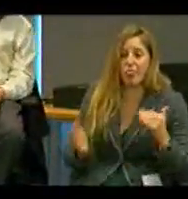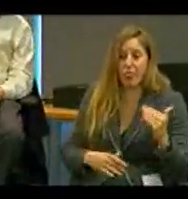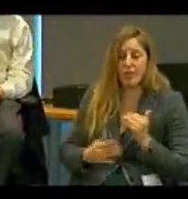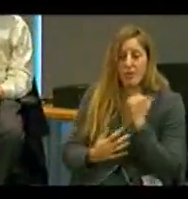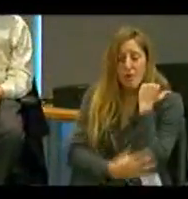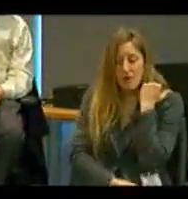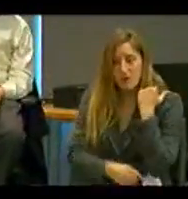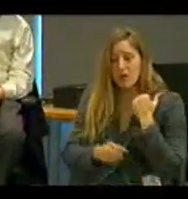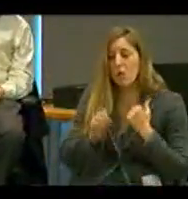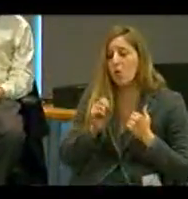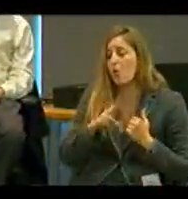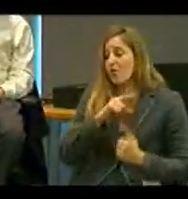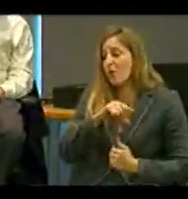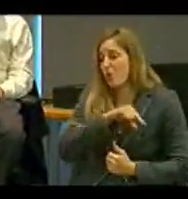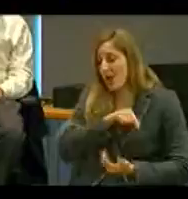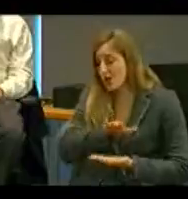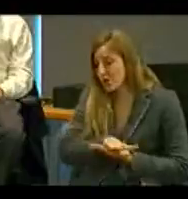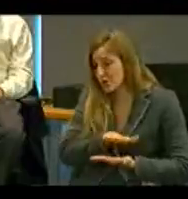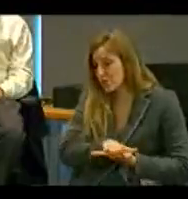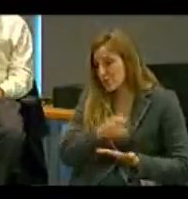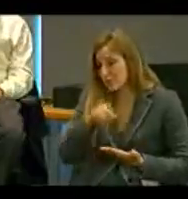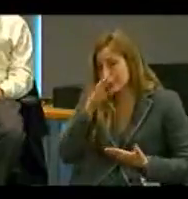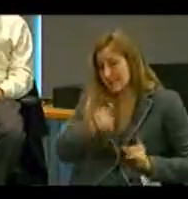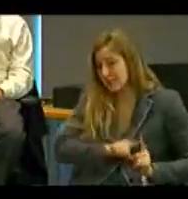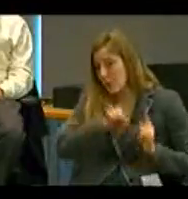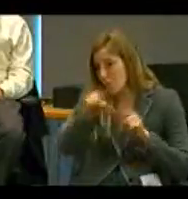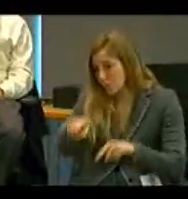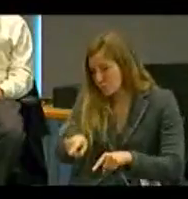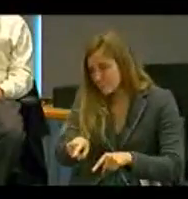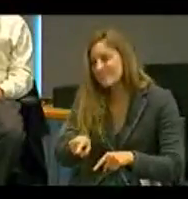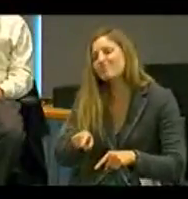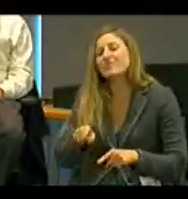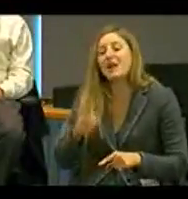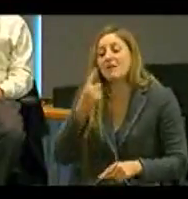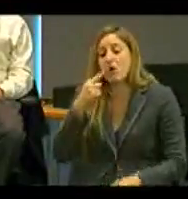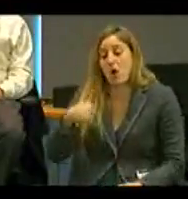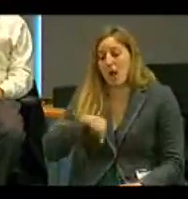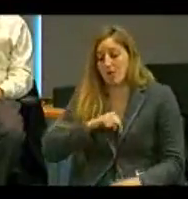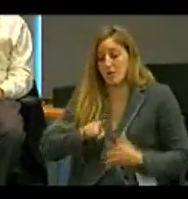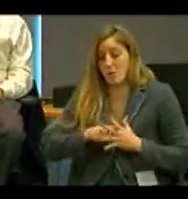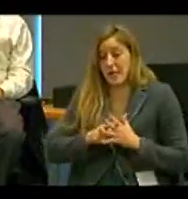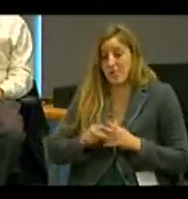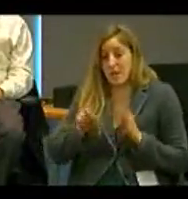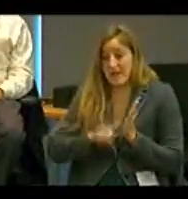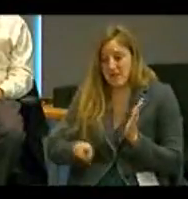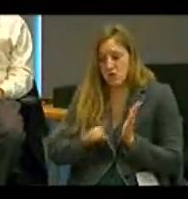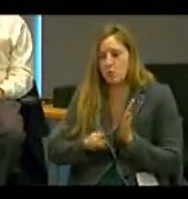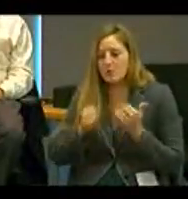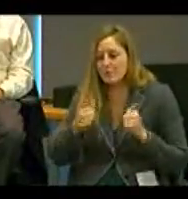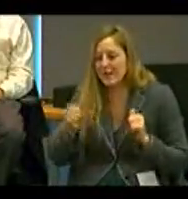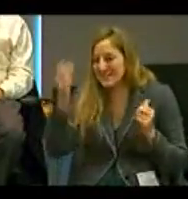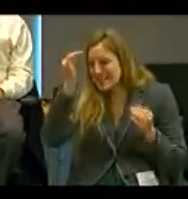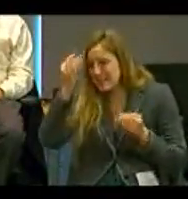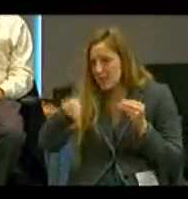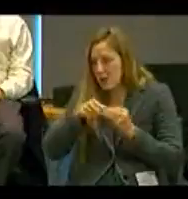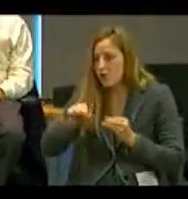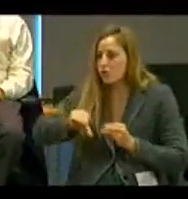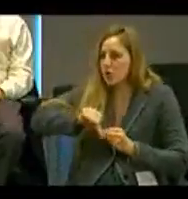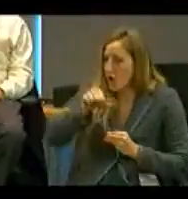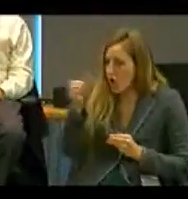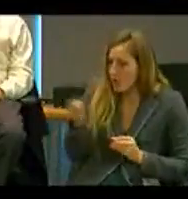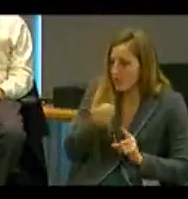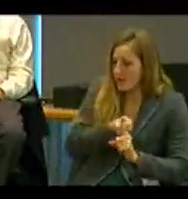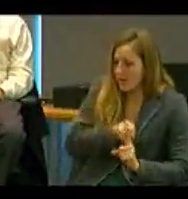that the students are attending. So in these preliminary regressions, we've tried to account for those alternative explanations. We do find that children who